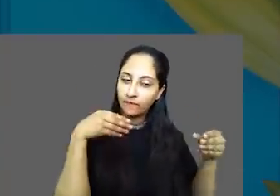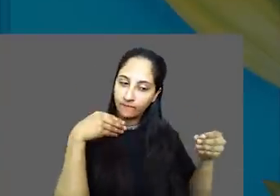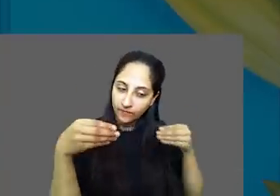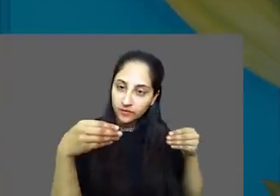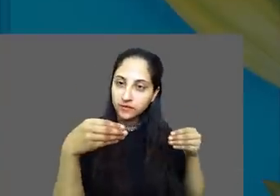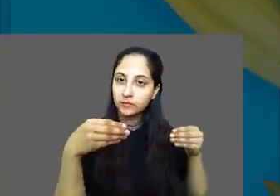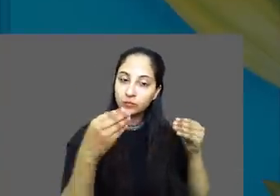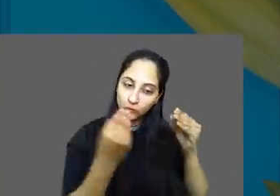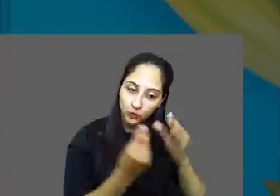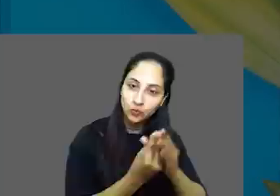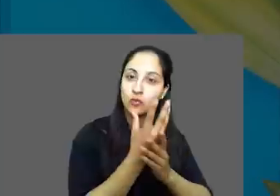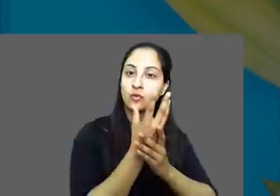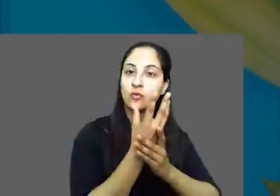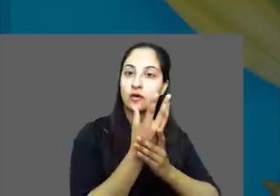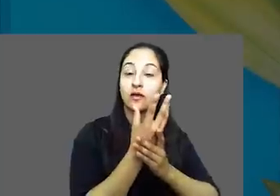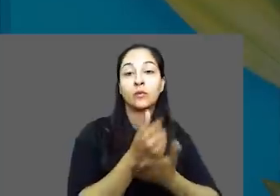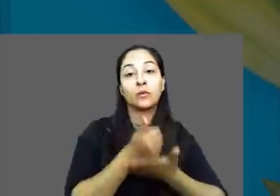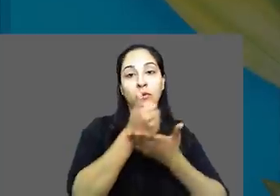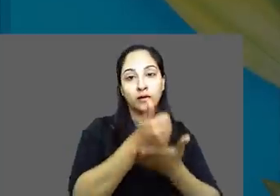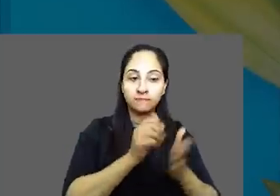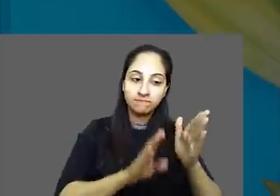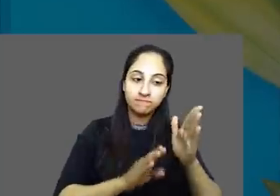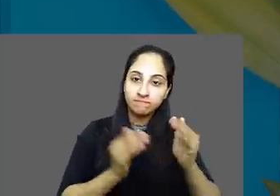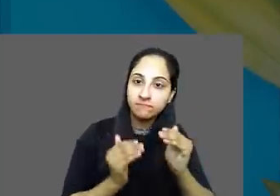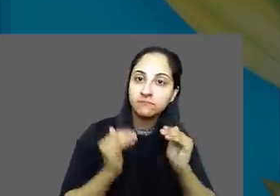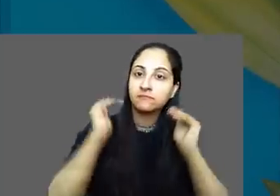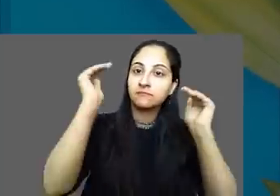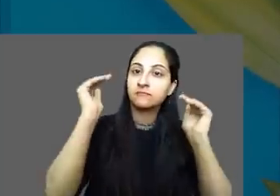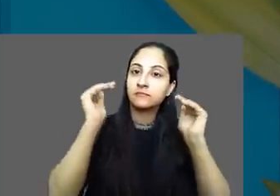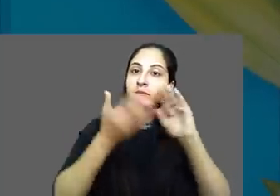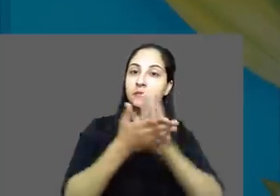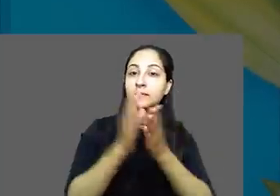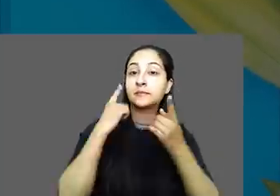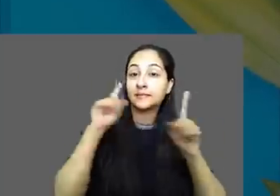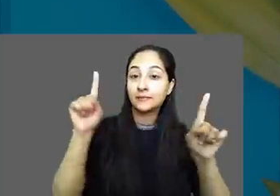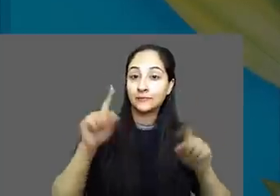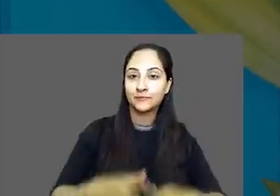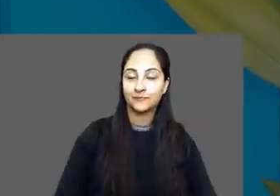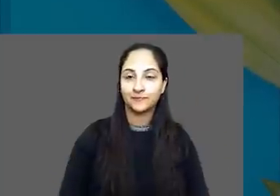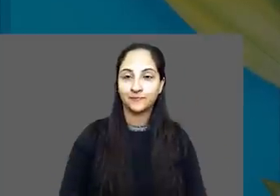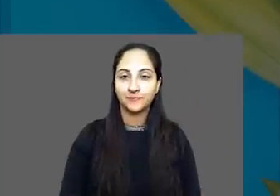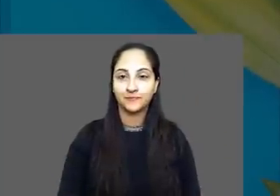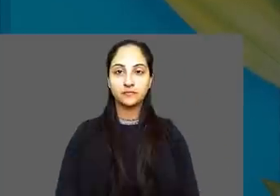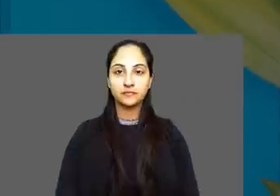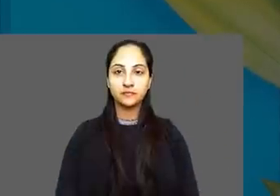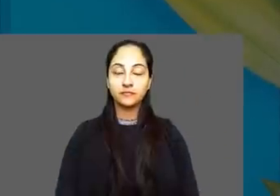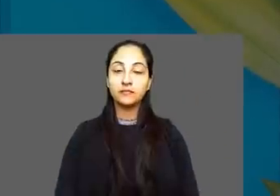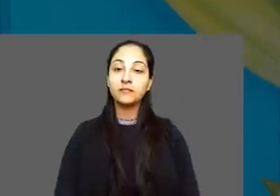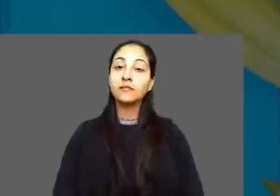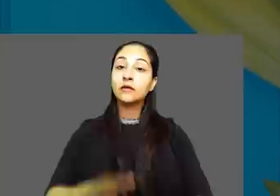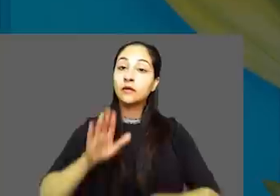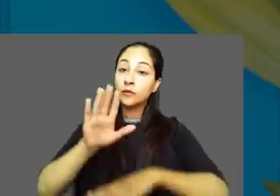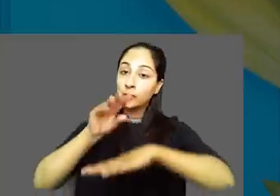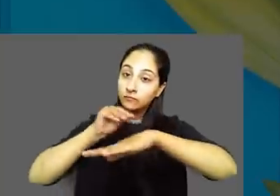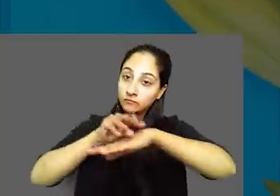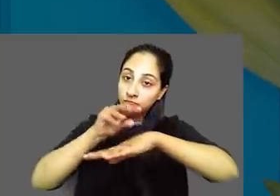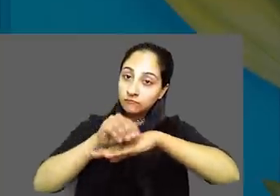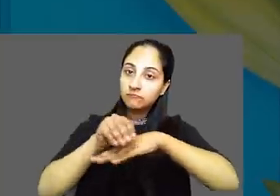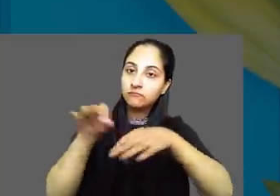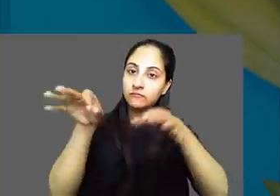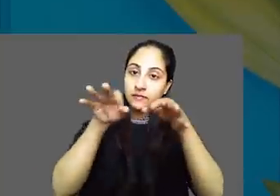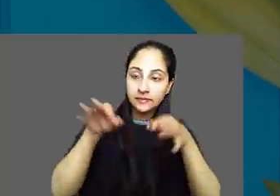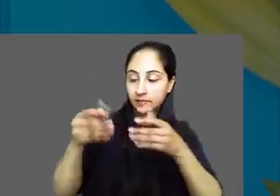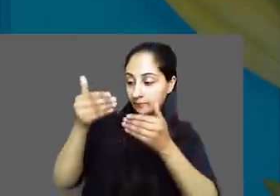know, that change is always constant, you know, and paraphrasing your point here, that going forward, it's going